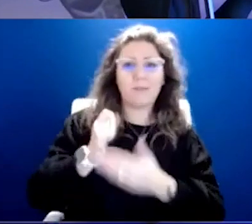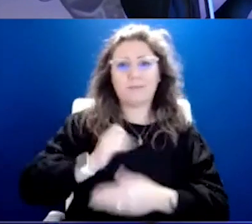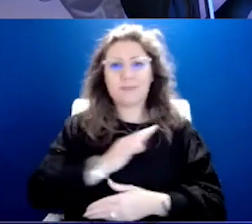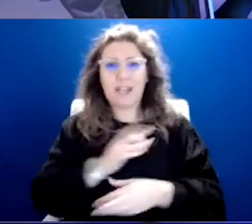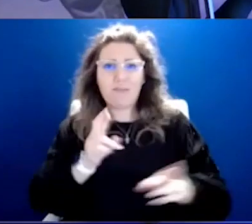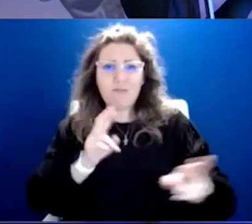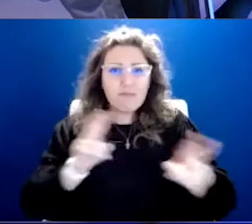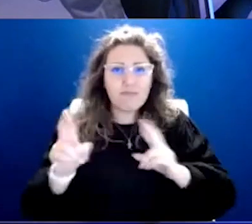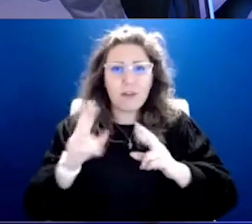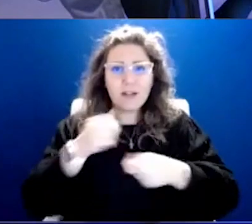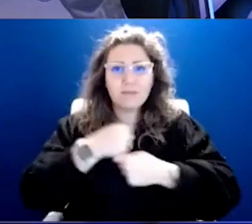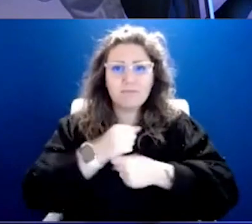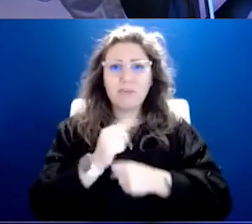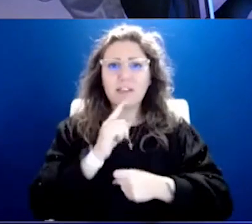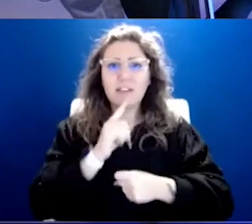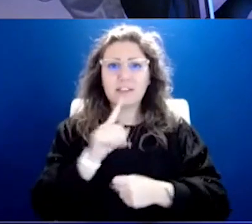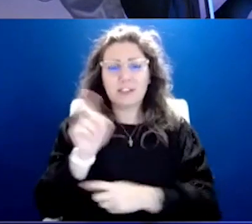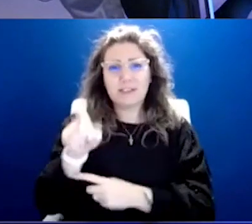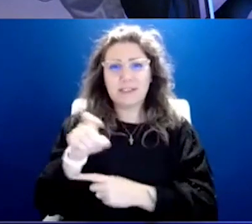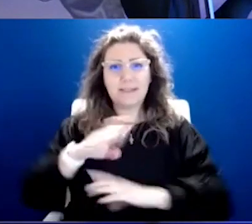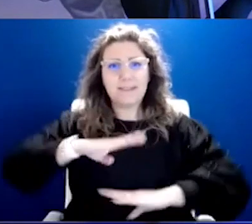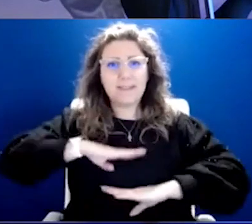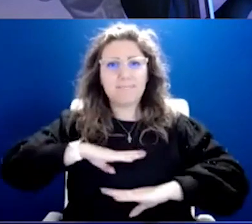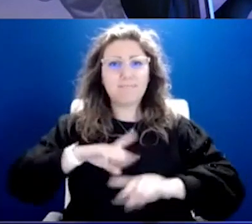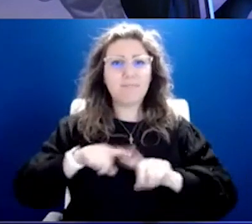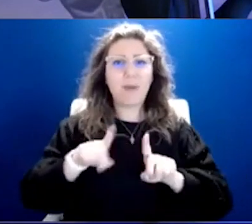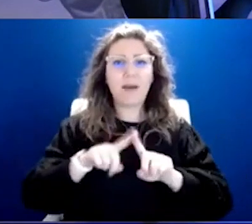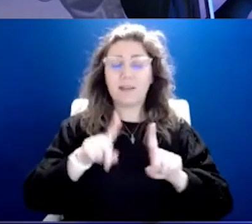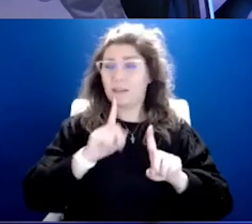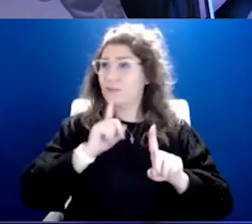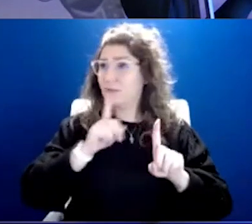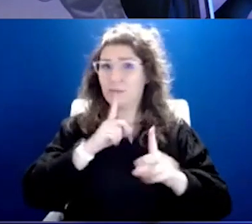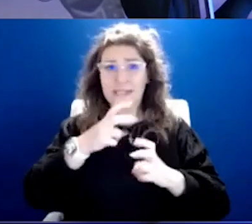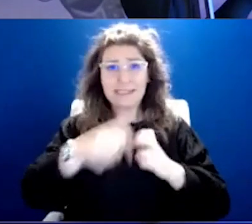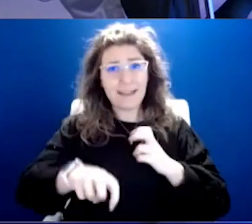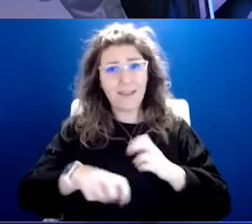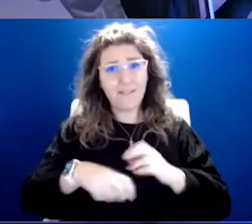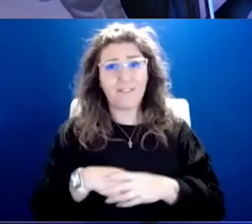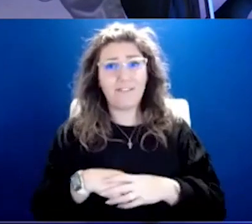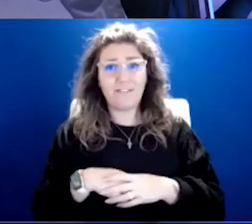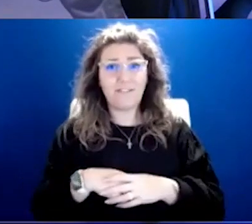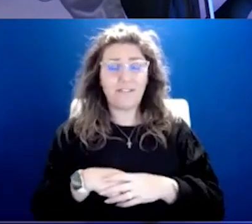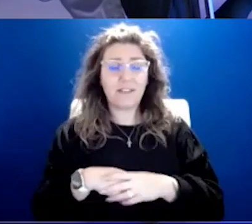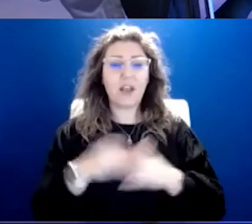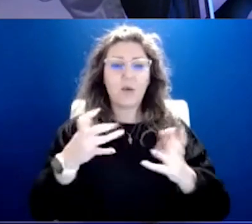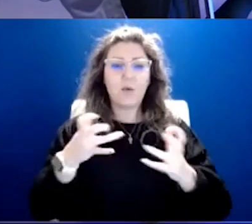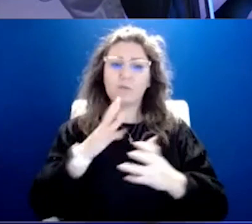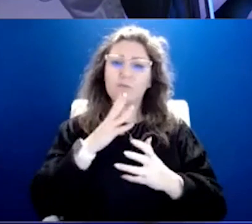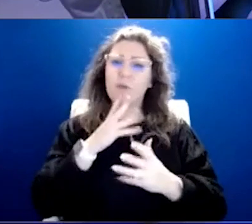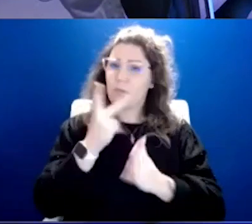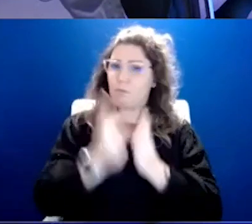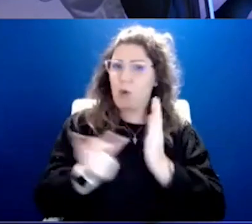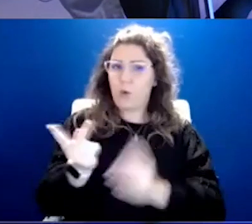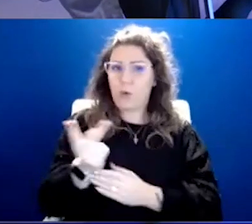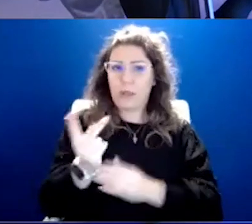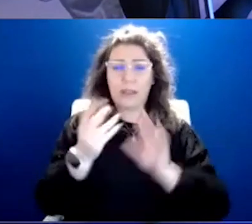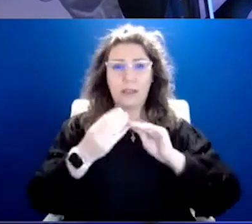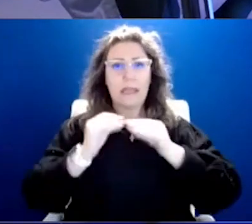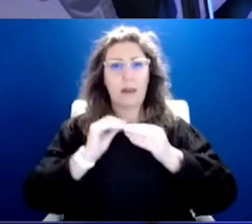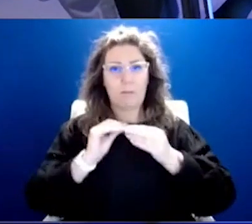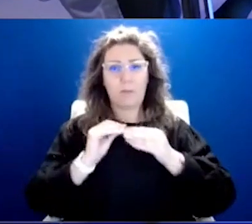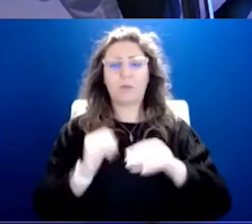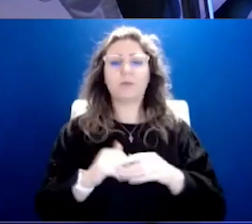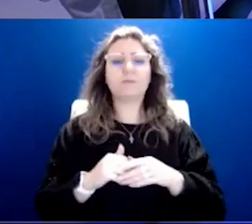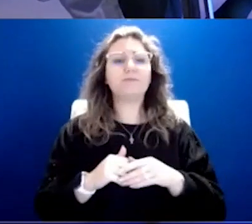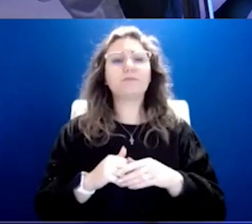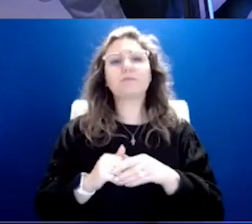make sure our needs are met. But it's a really rough time for everyone. I want to talk with both of you about the numbers. Dr. Greiner, let's just